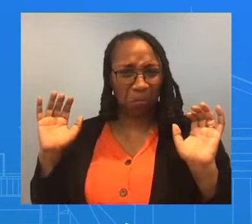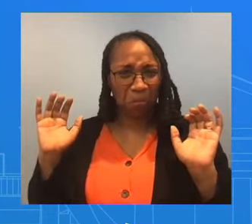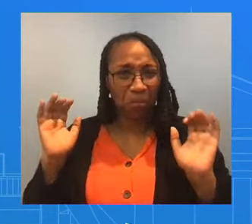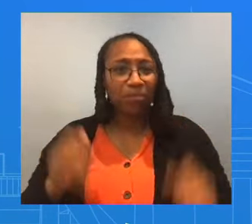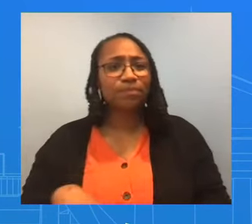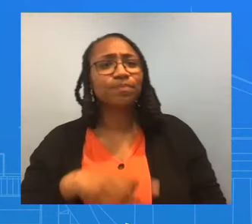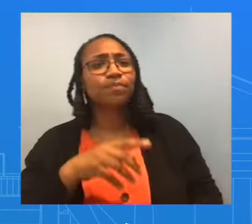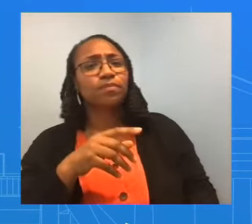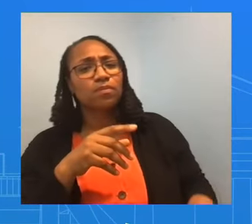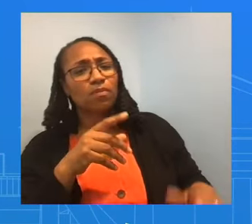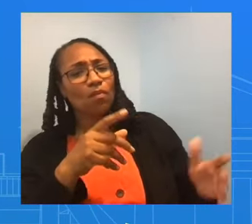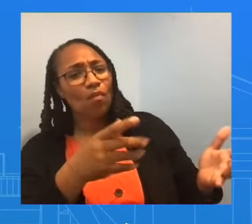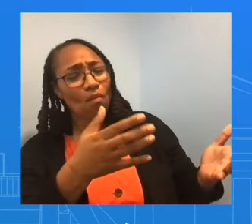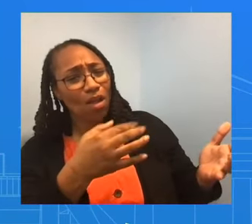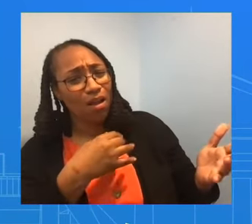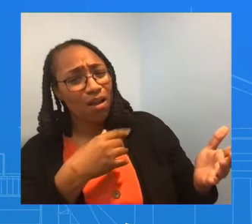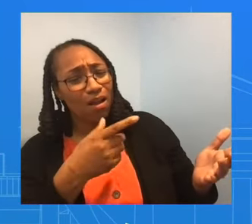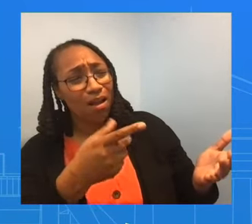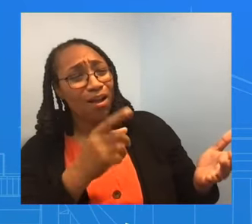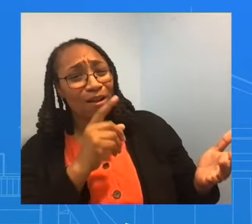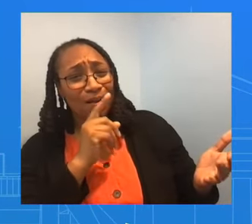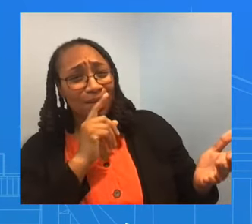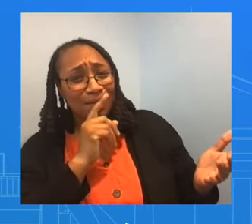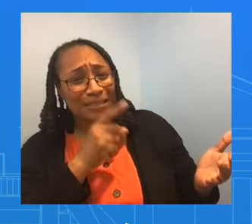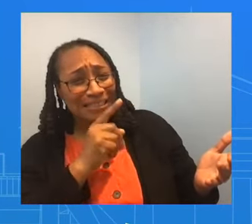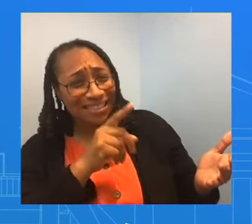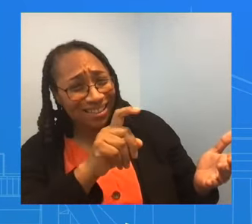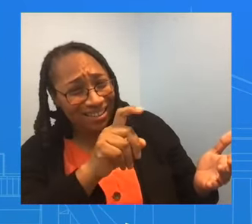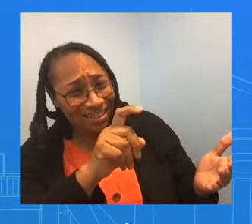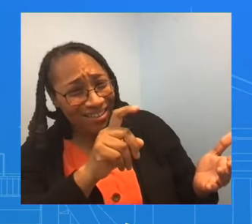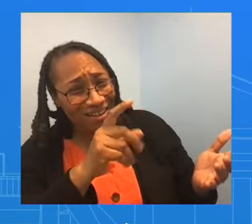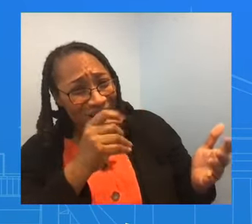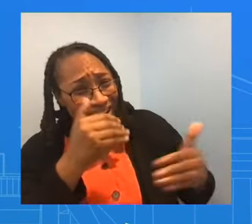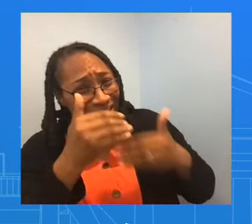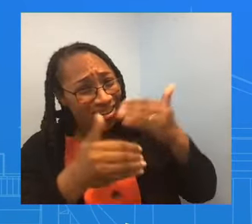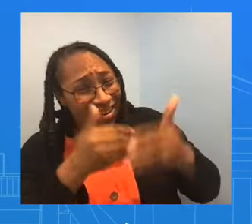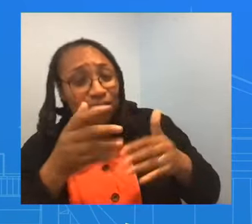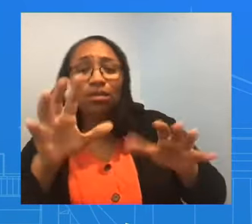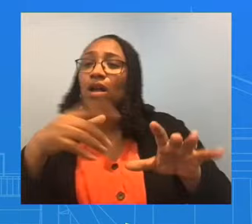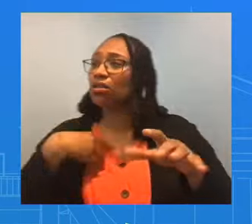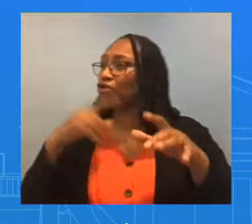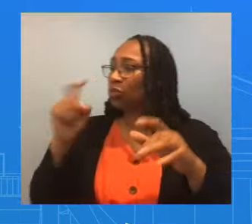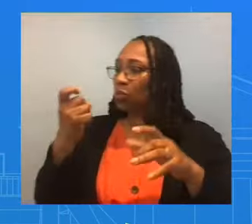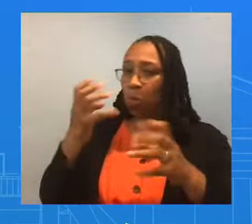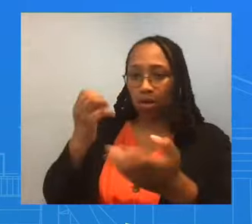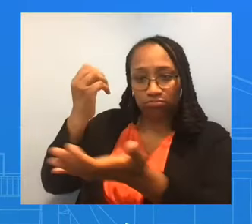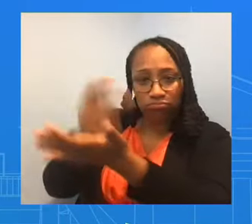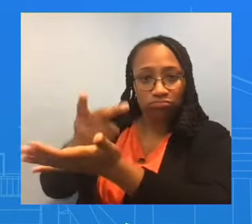getting him through the confirmation process. All right, guys, I'll see you tomorrow. Thank you. Thanks. Thank you.